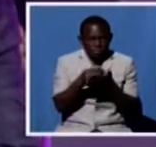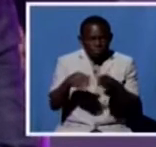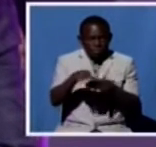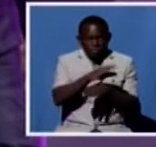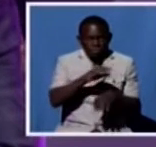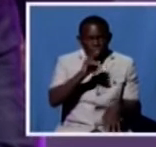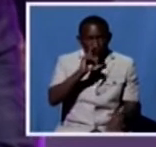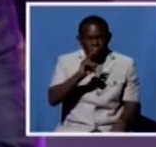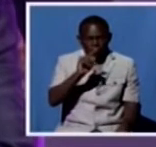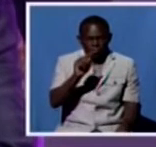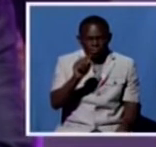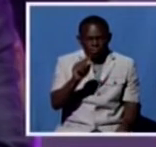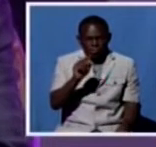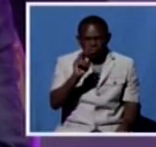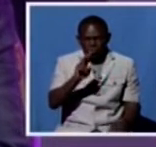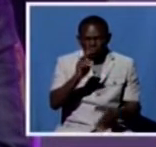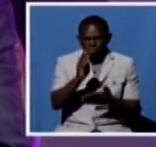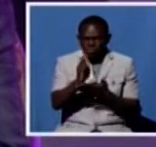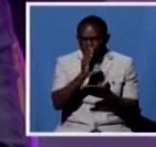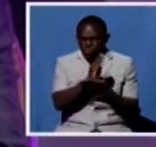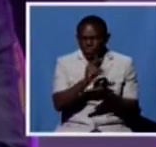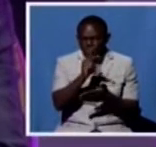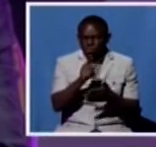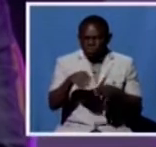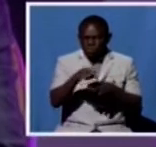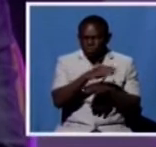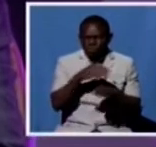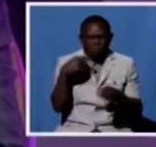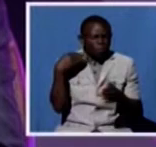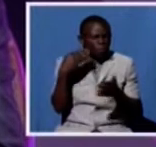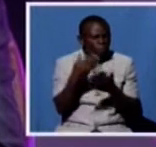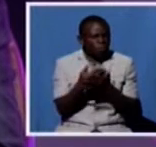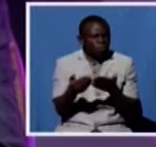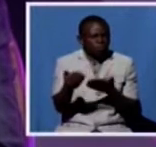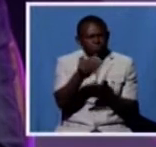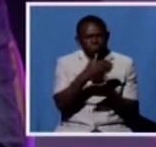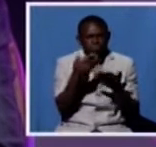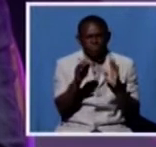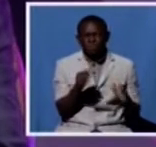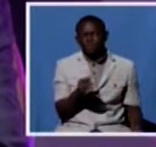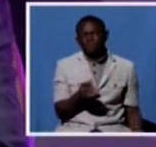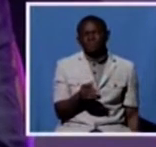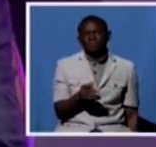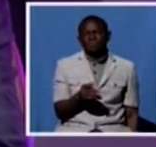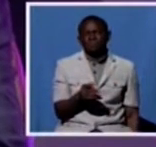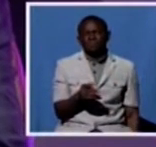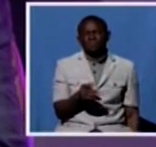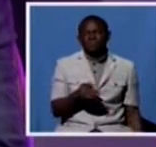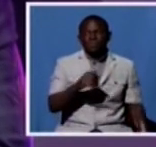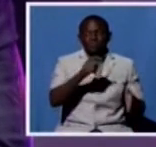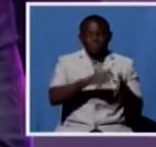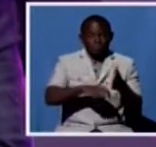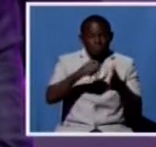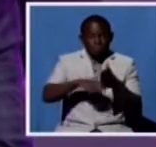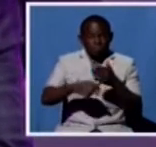So that's why I was saying that tolls are part of the solution, but we also have the